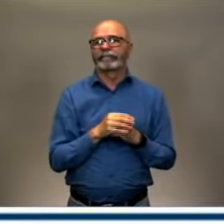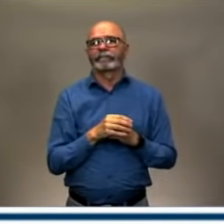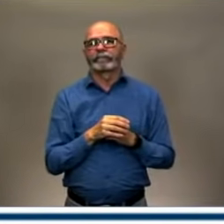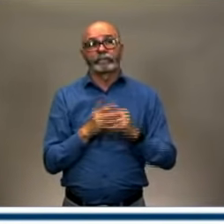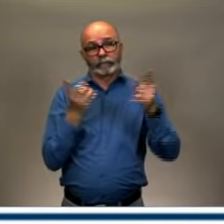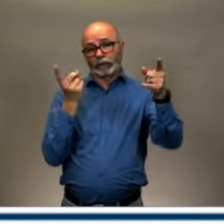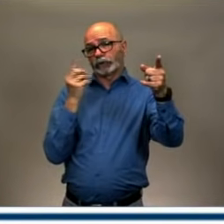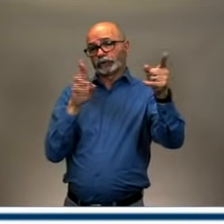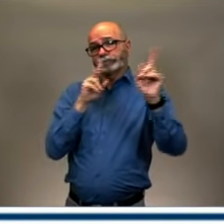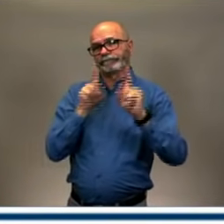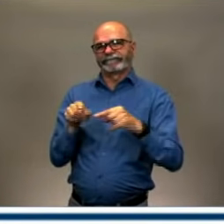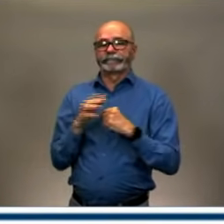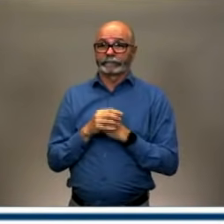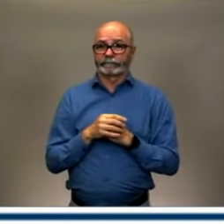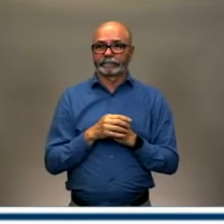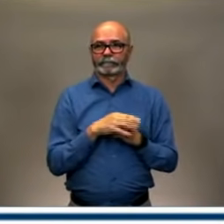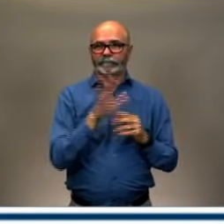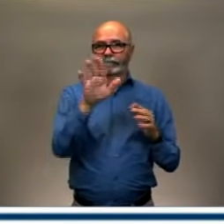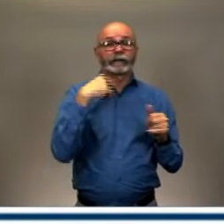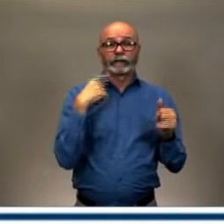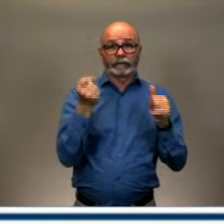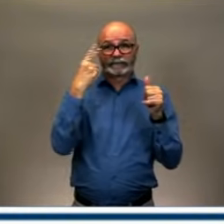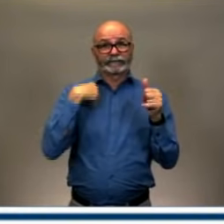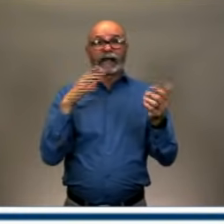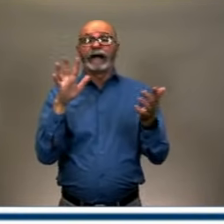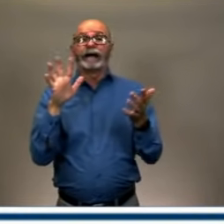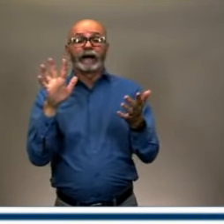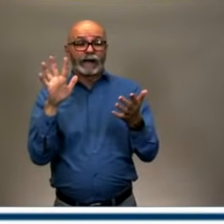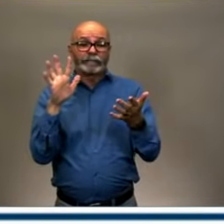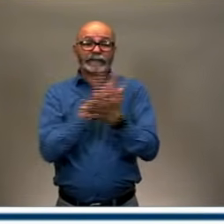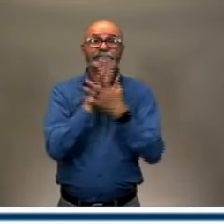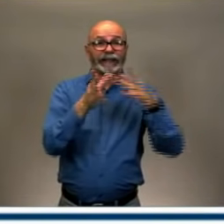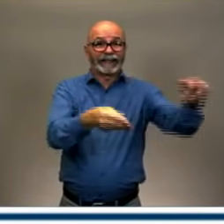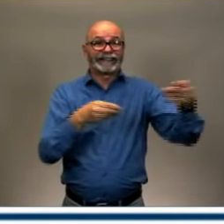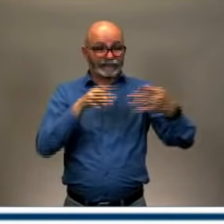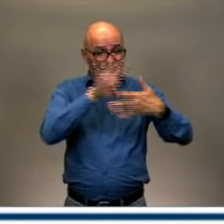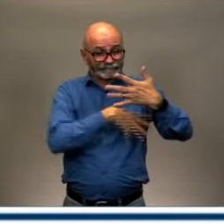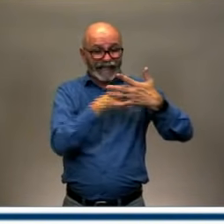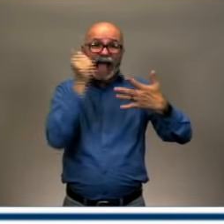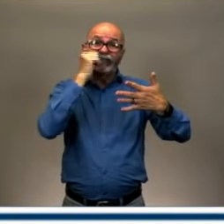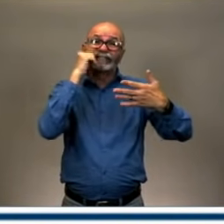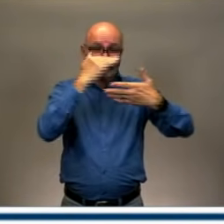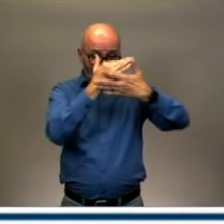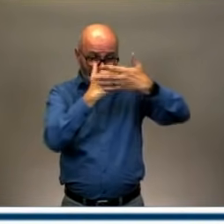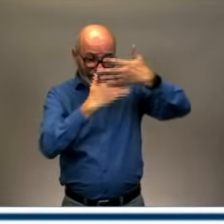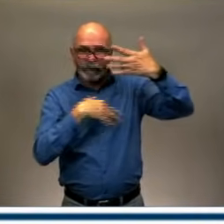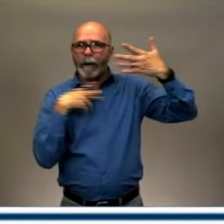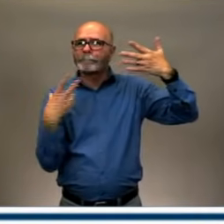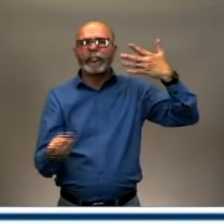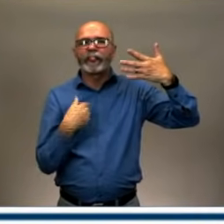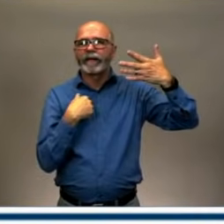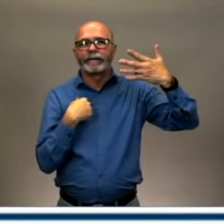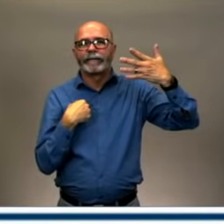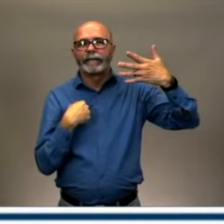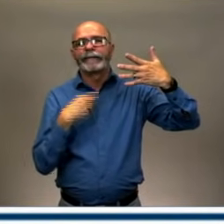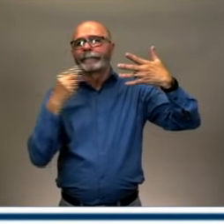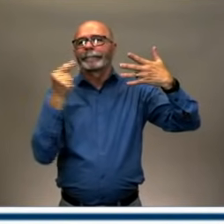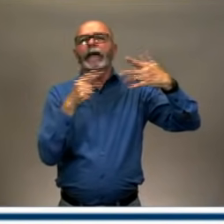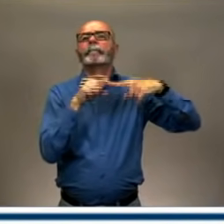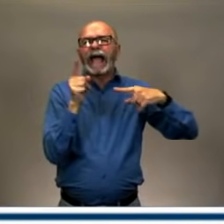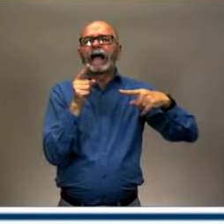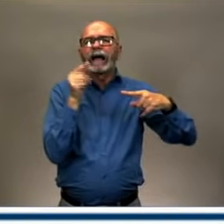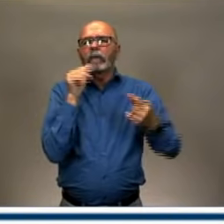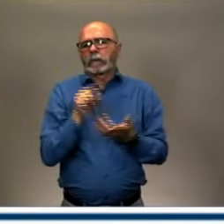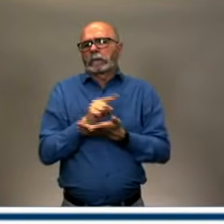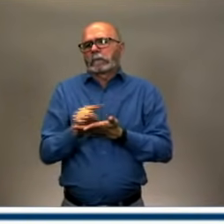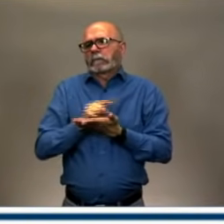but knowing that we're getting certain amounts of vaccine per week, and I think at the technical briefing there was more information on